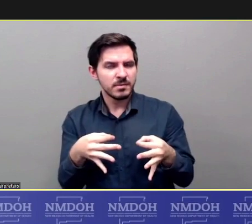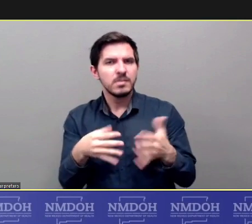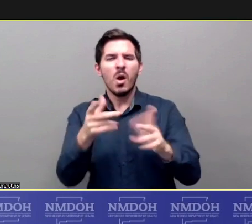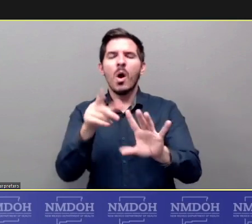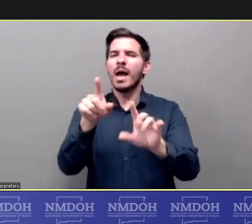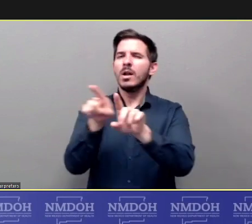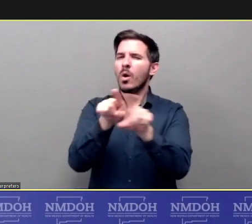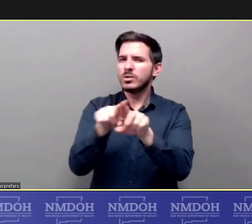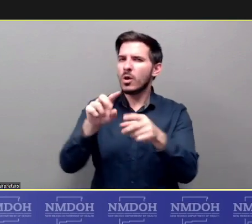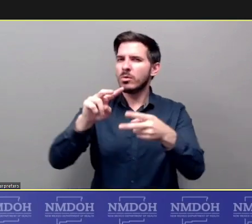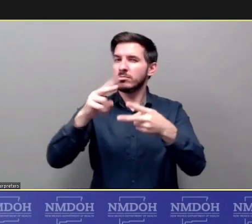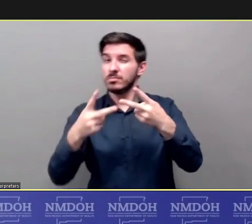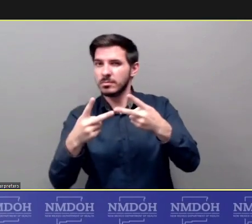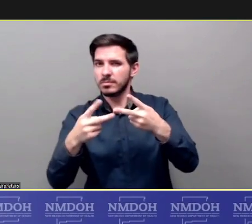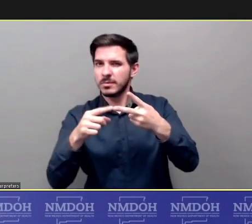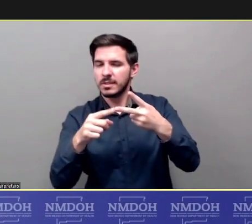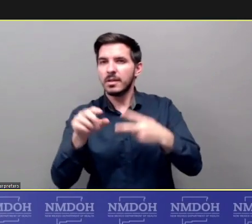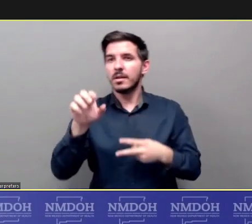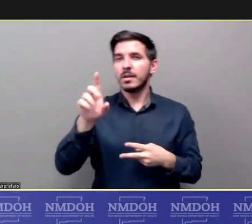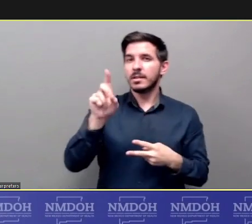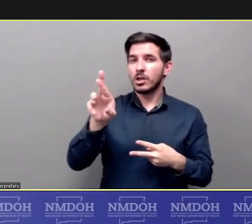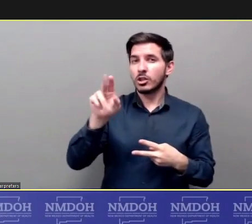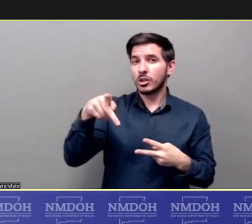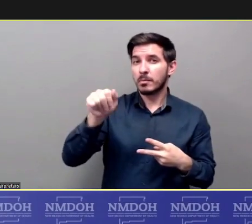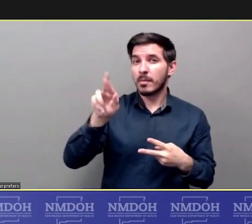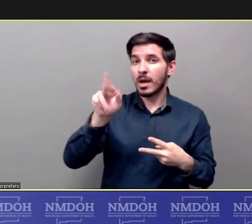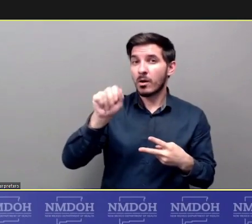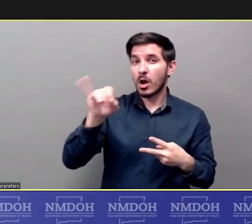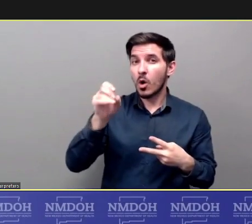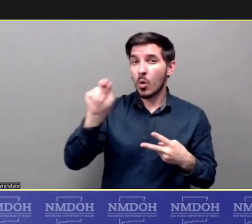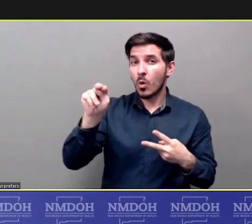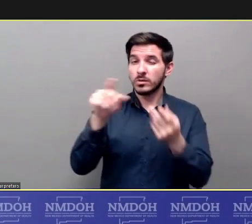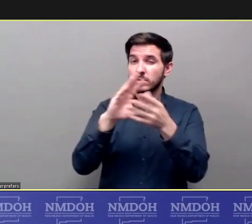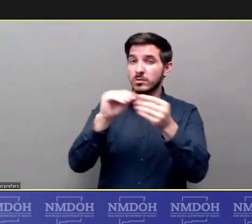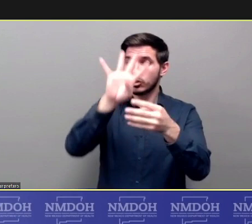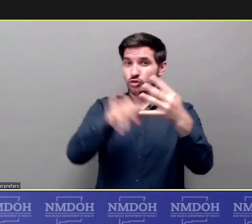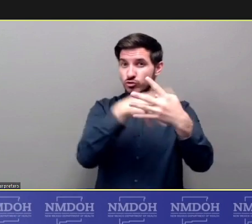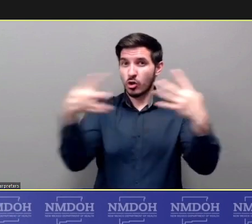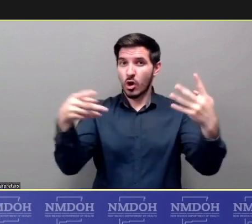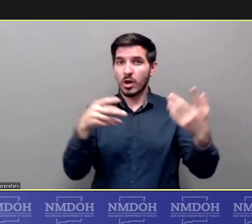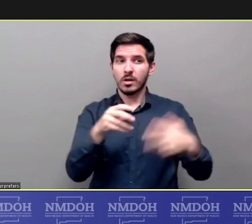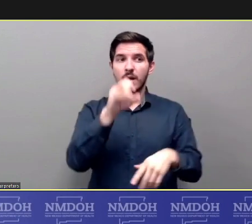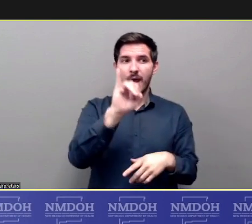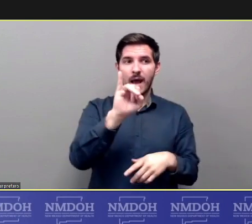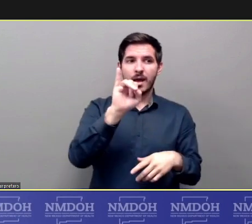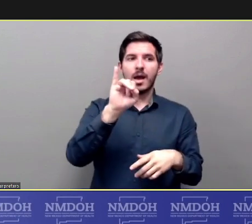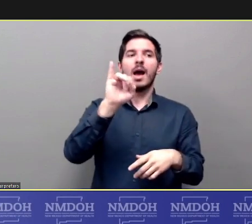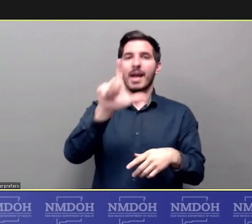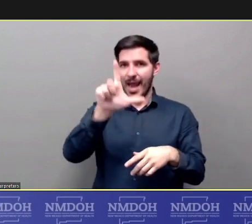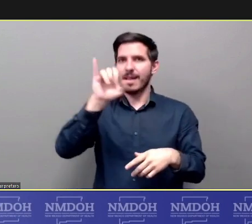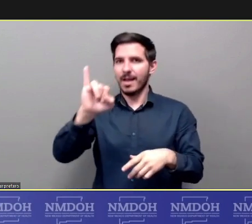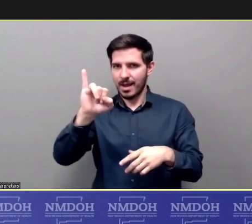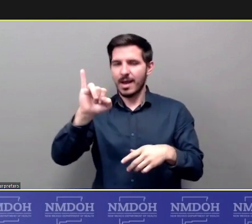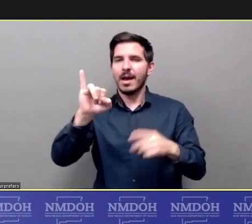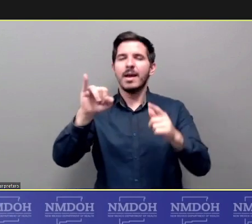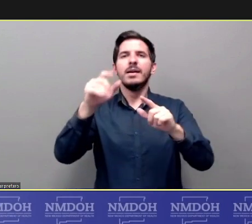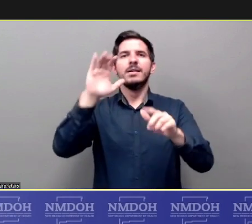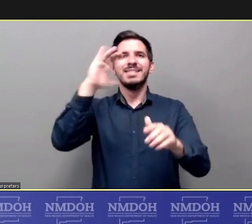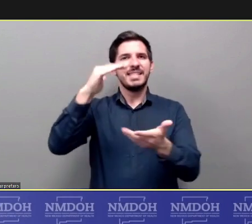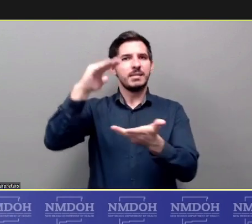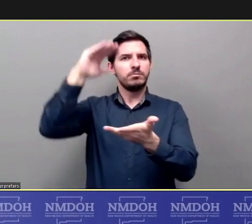Patahon's chart shows a very low incidence of ILI in the winter of 2020